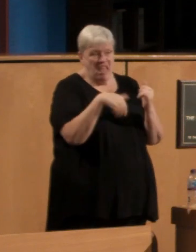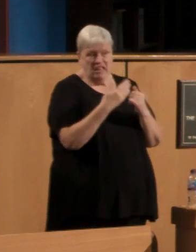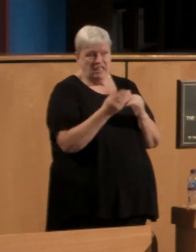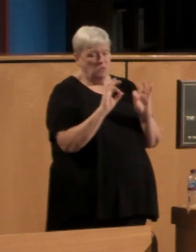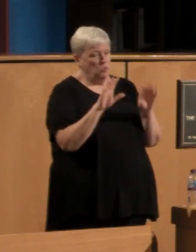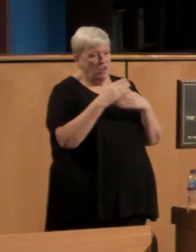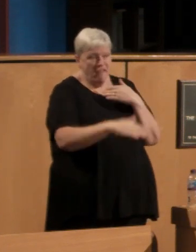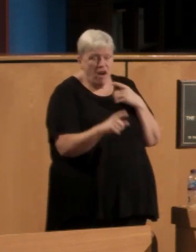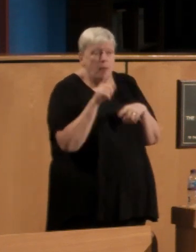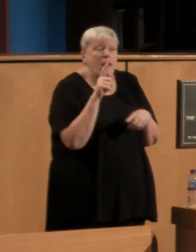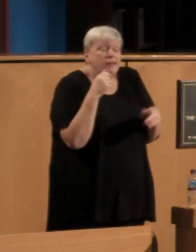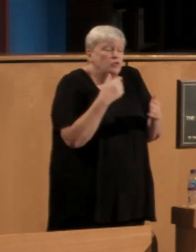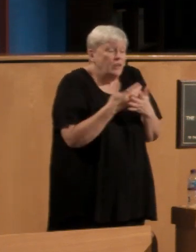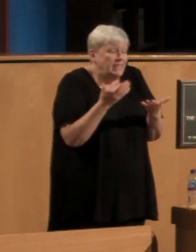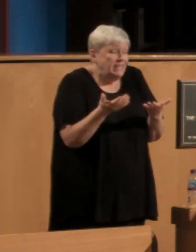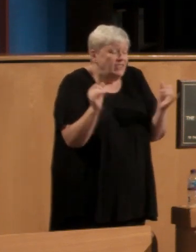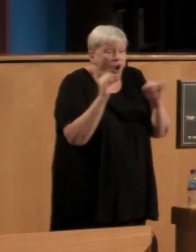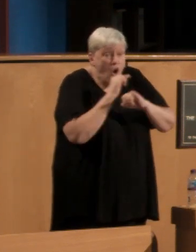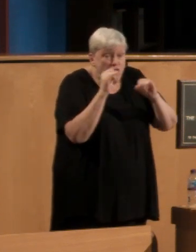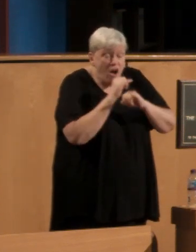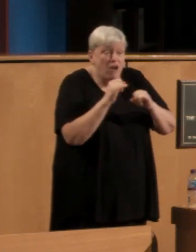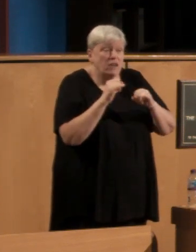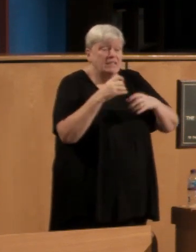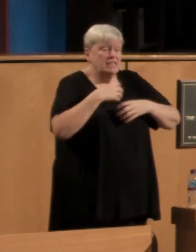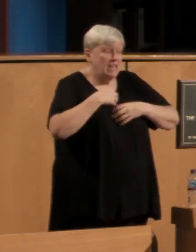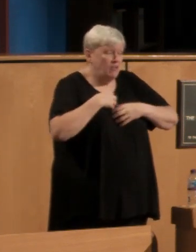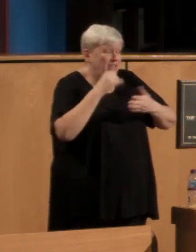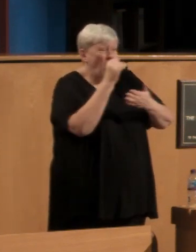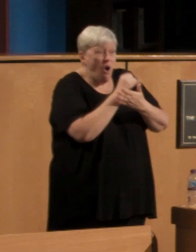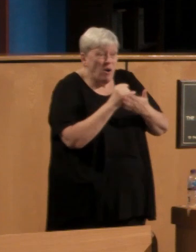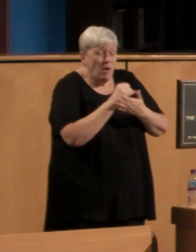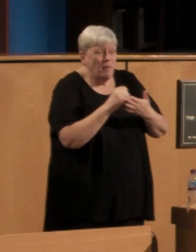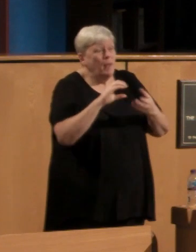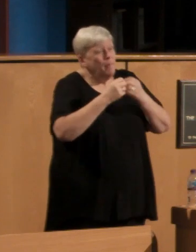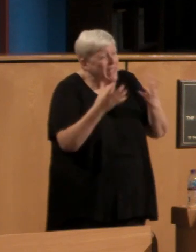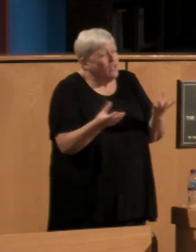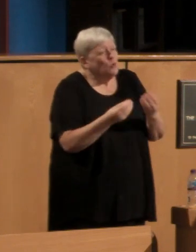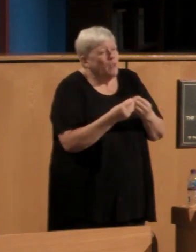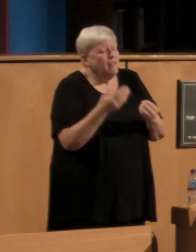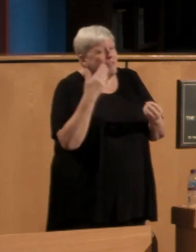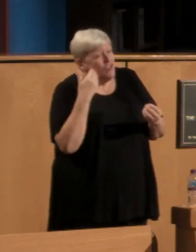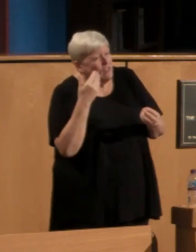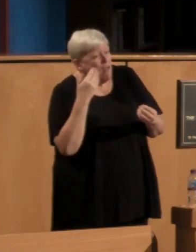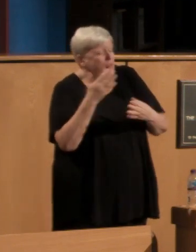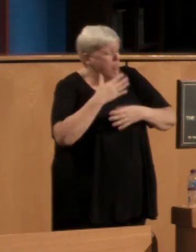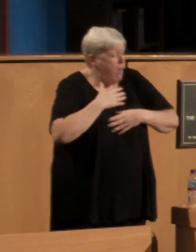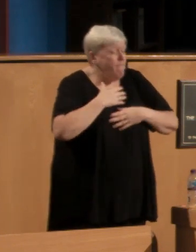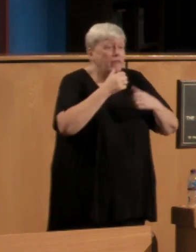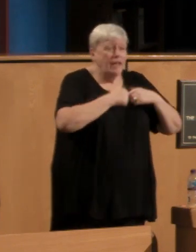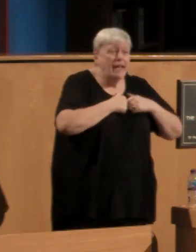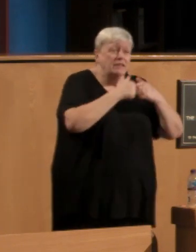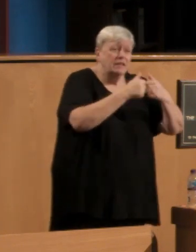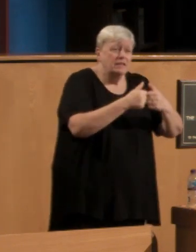or even if it's horrible, because it's horror. It's made with kindness and love and gentleness, as much as you can